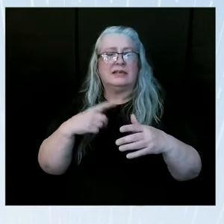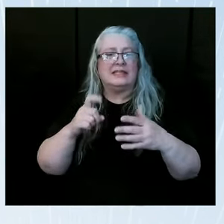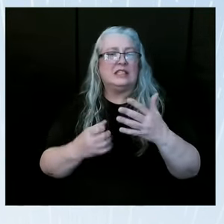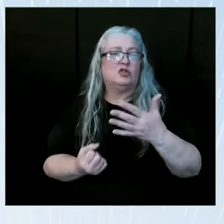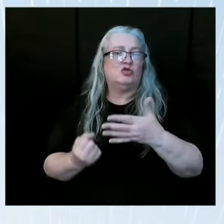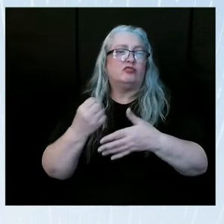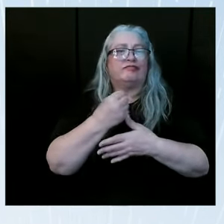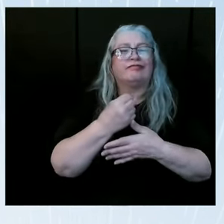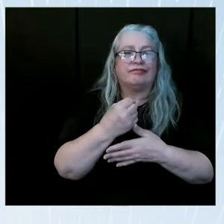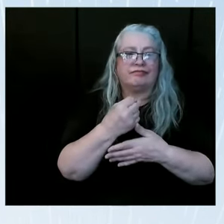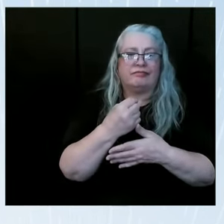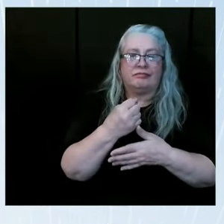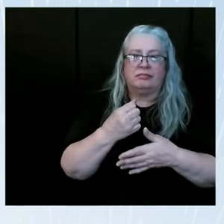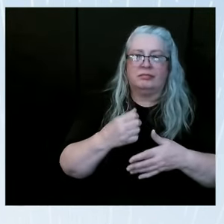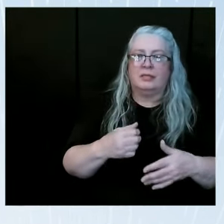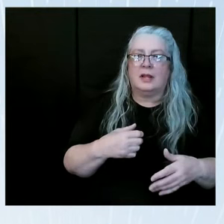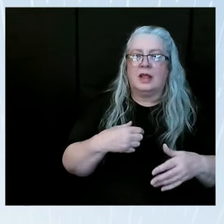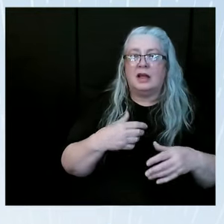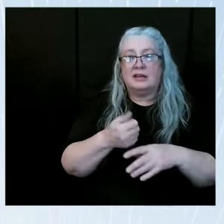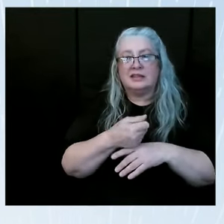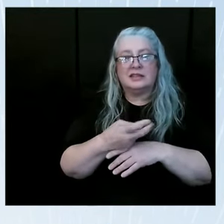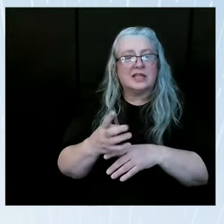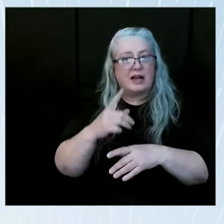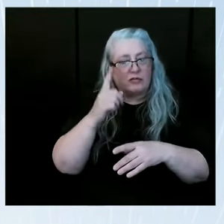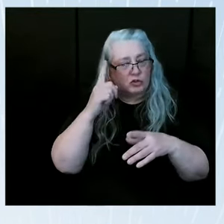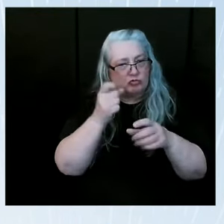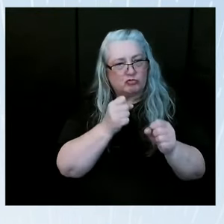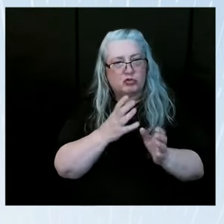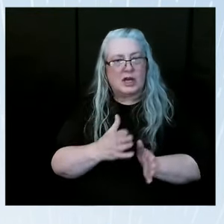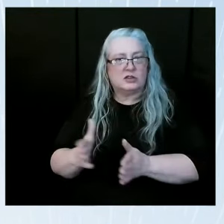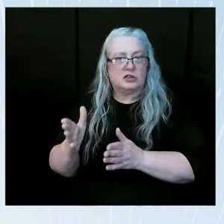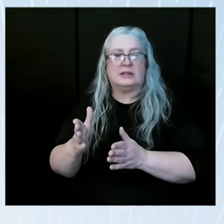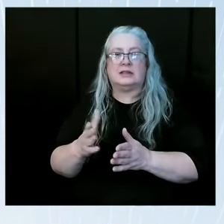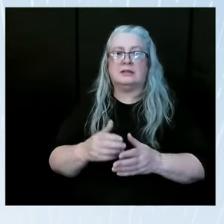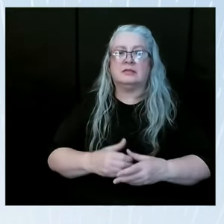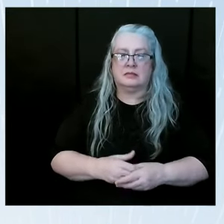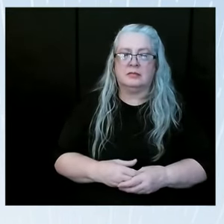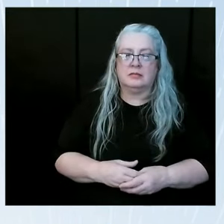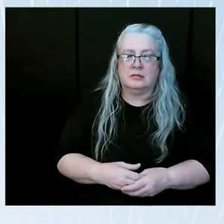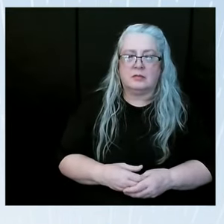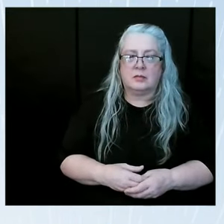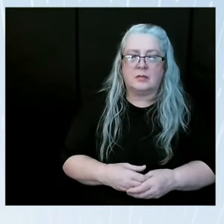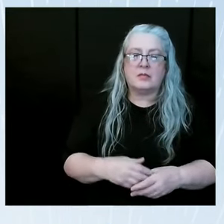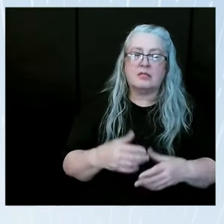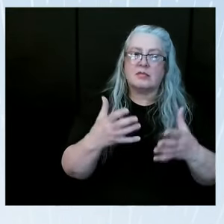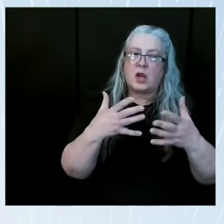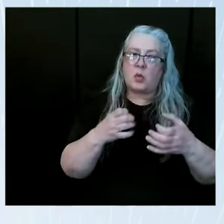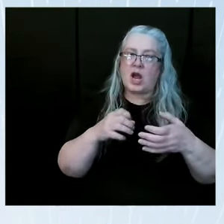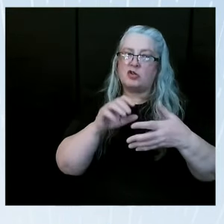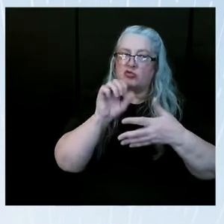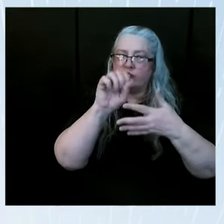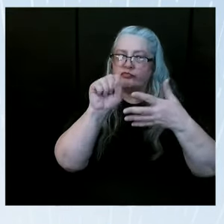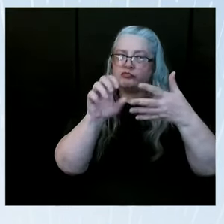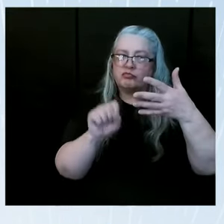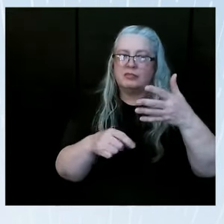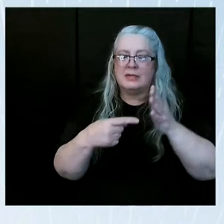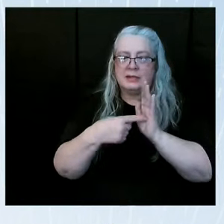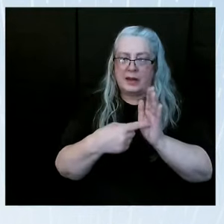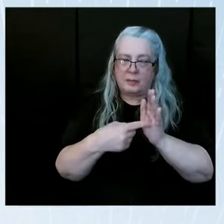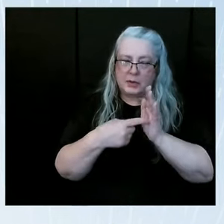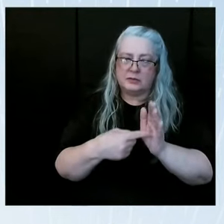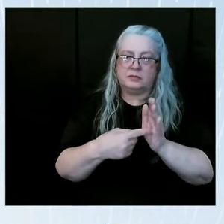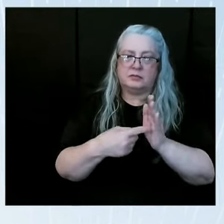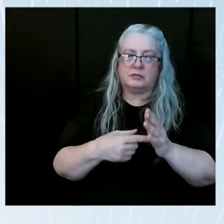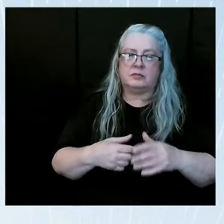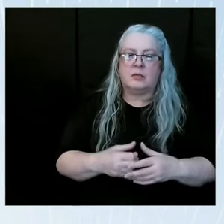I'll highlight just a few examples. First, we have released an updated version of the Attorney General's guidelines for victim and